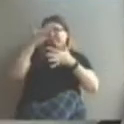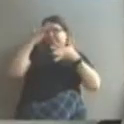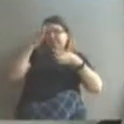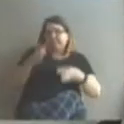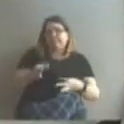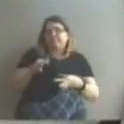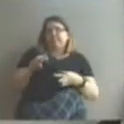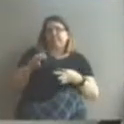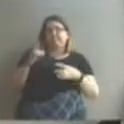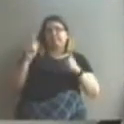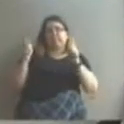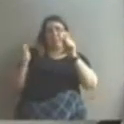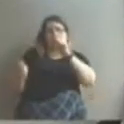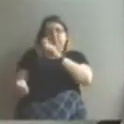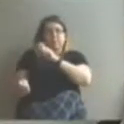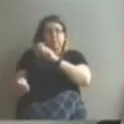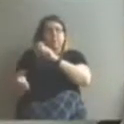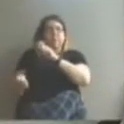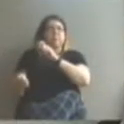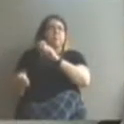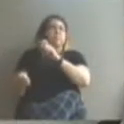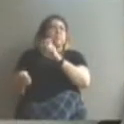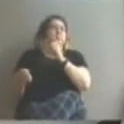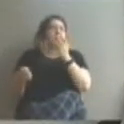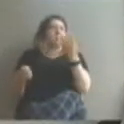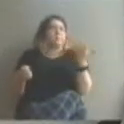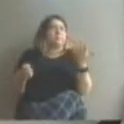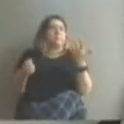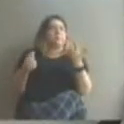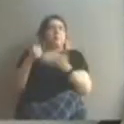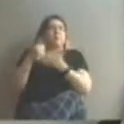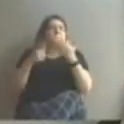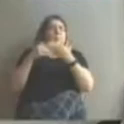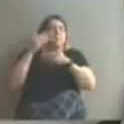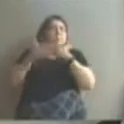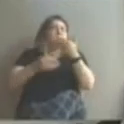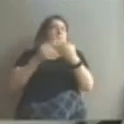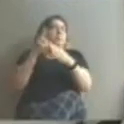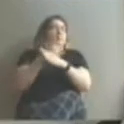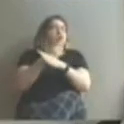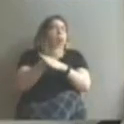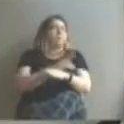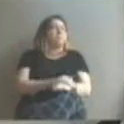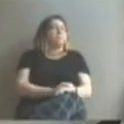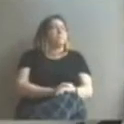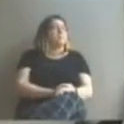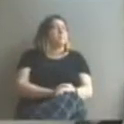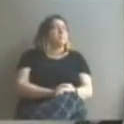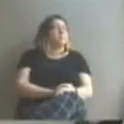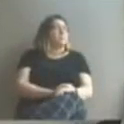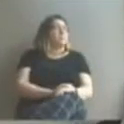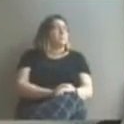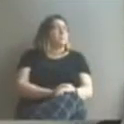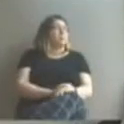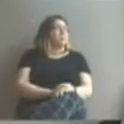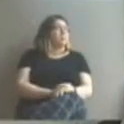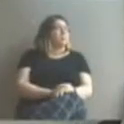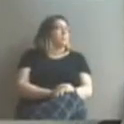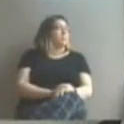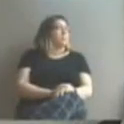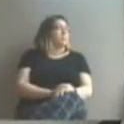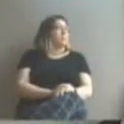at these changes? What process did you use? Was that question for me, Board Chair